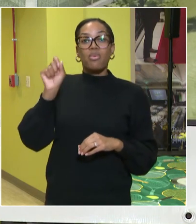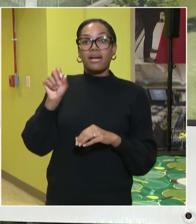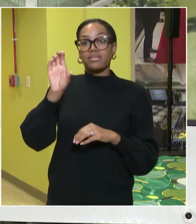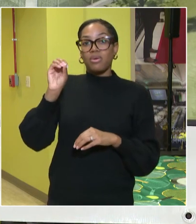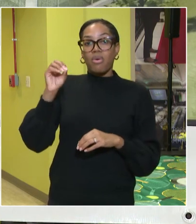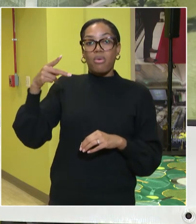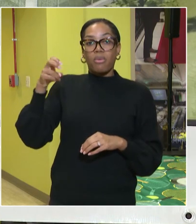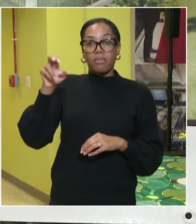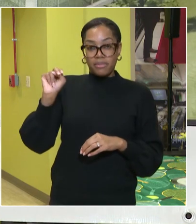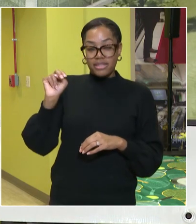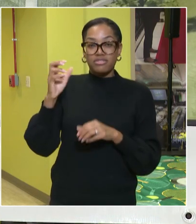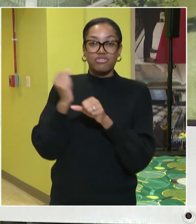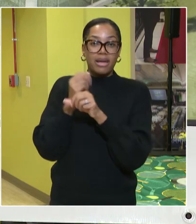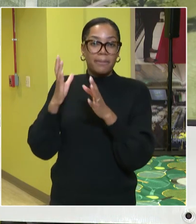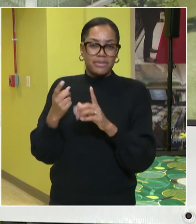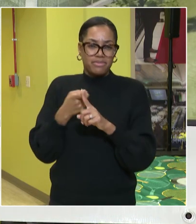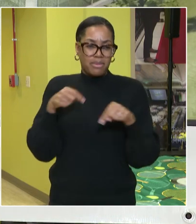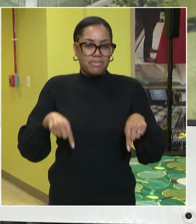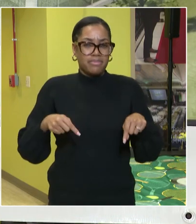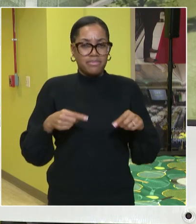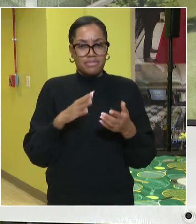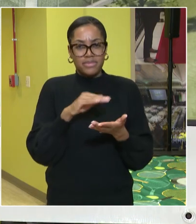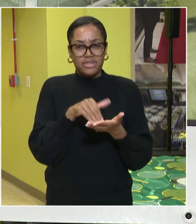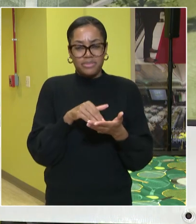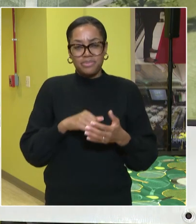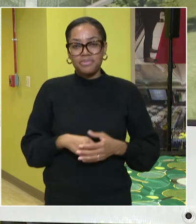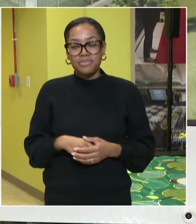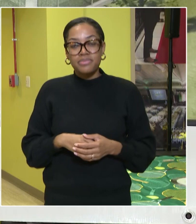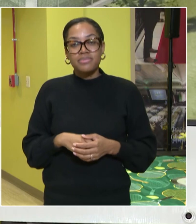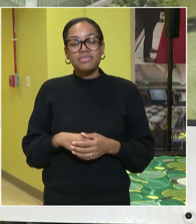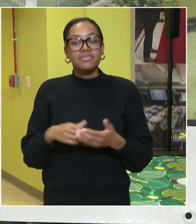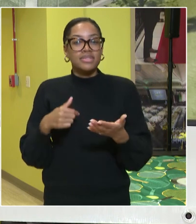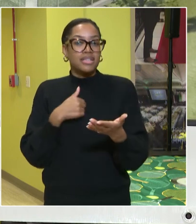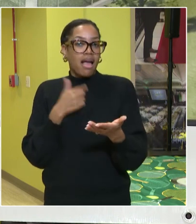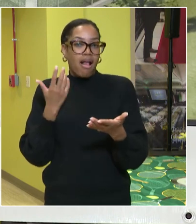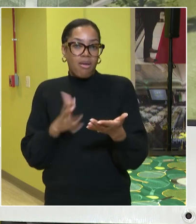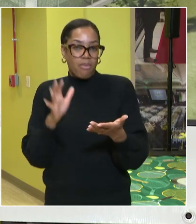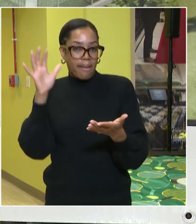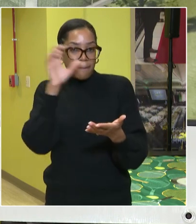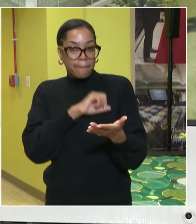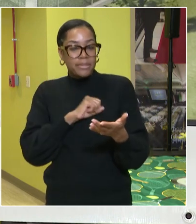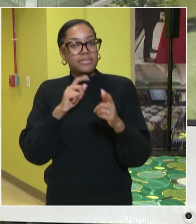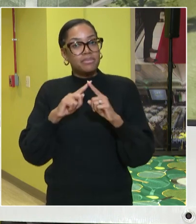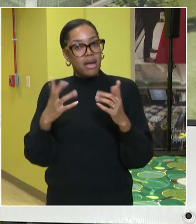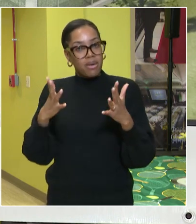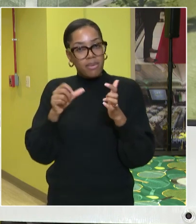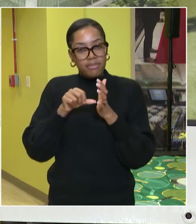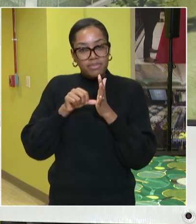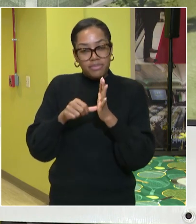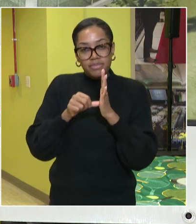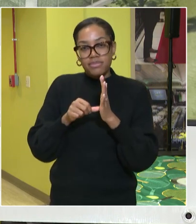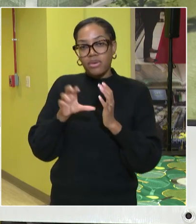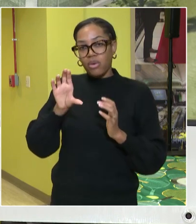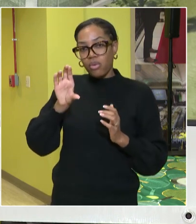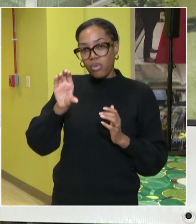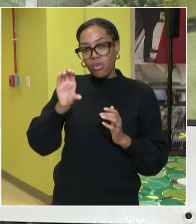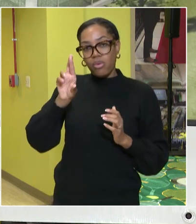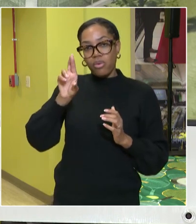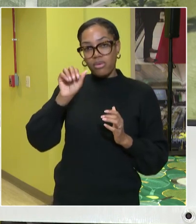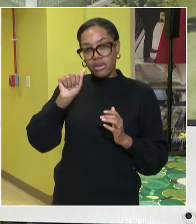emerge from these courts. I would be remiss if I didn't acknowledge again the extraordinary contributions of Cora